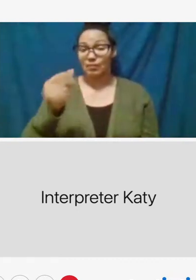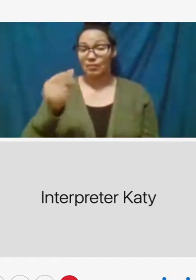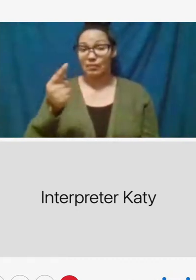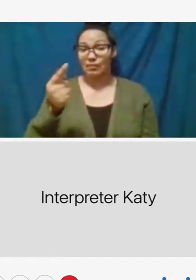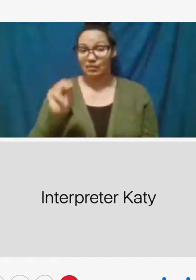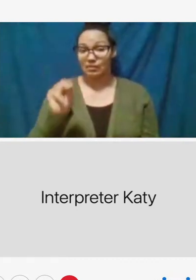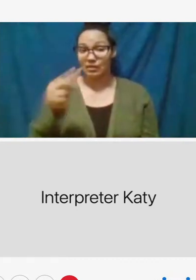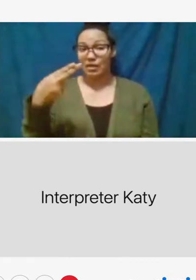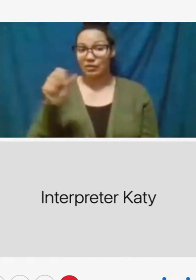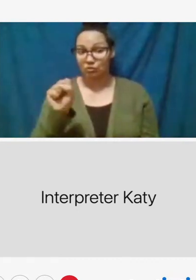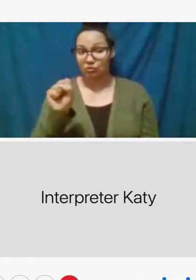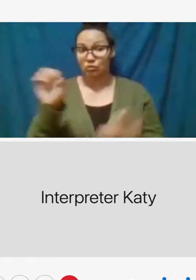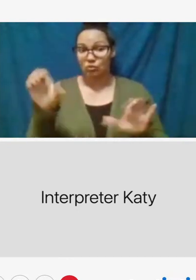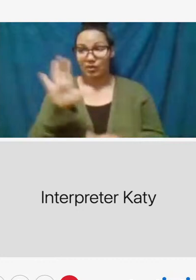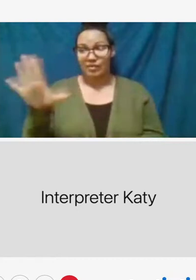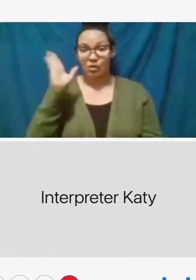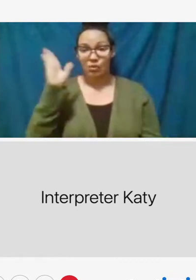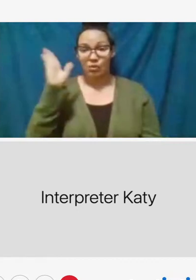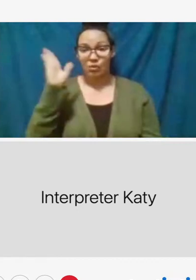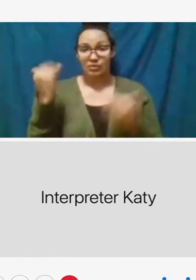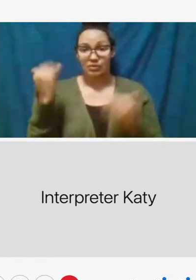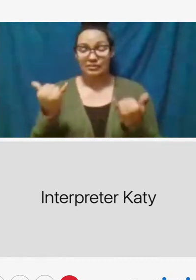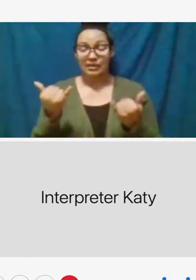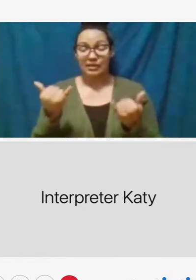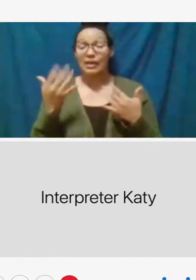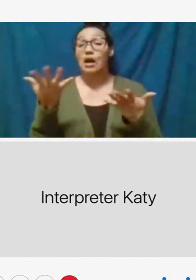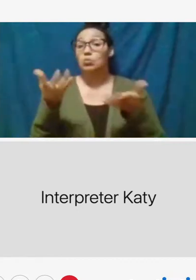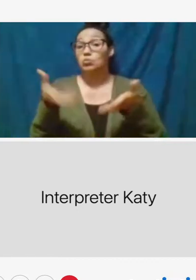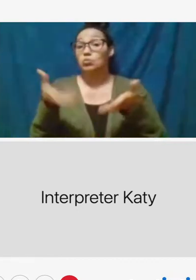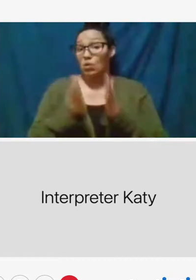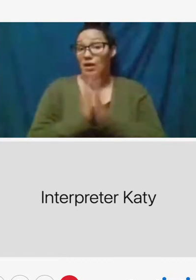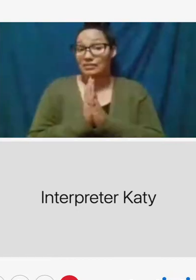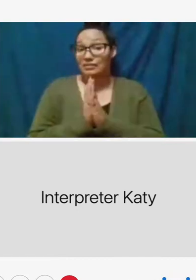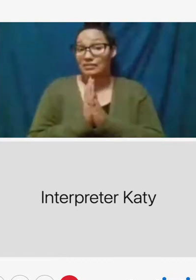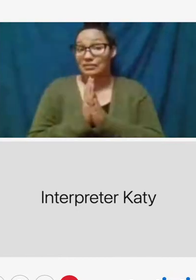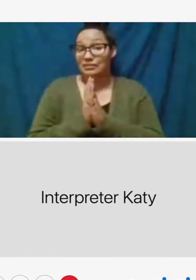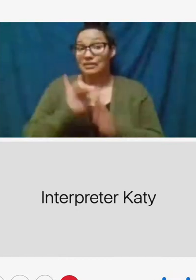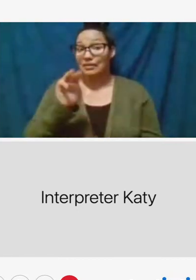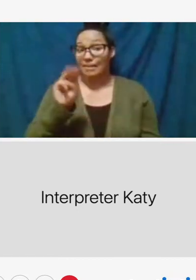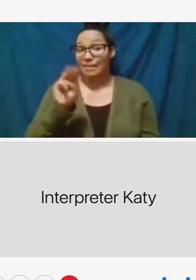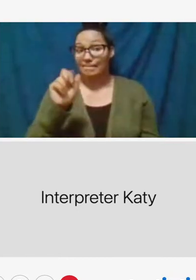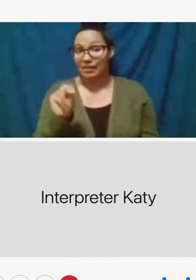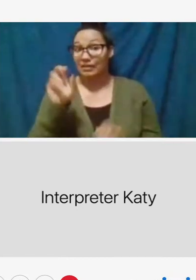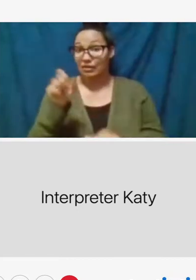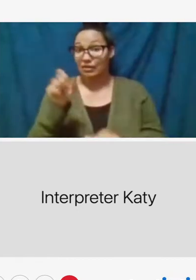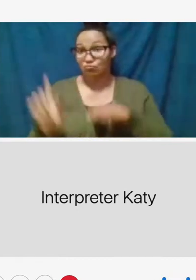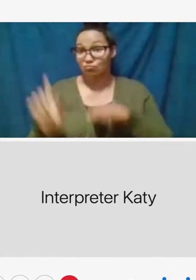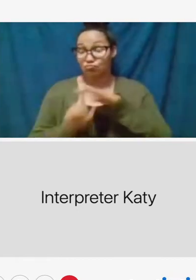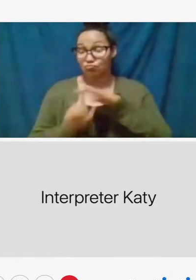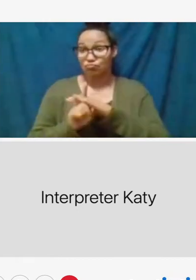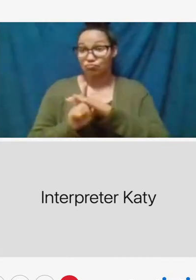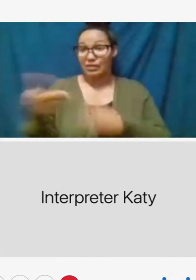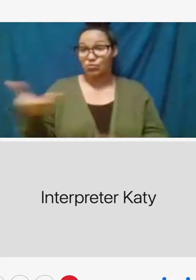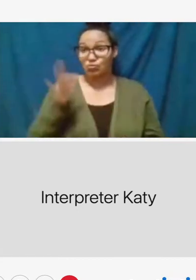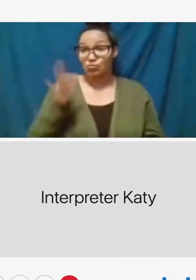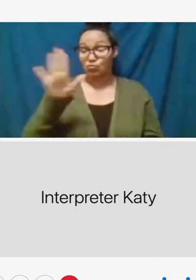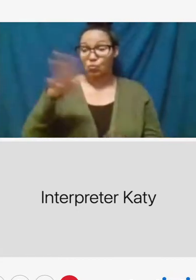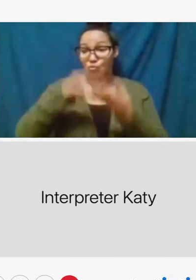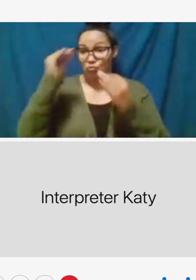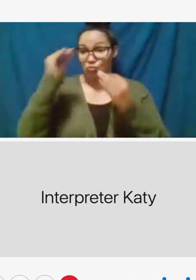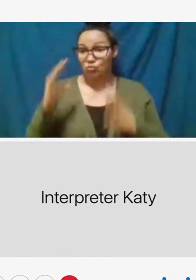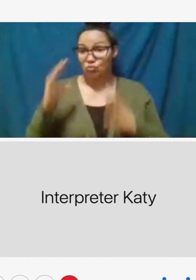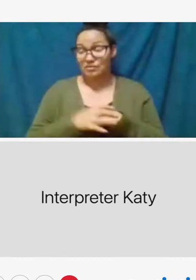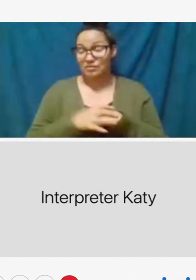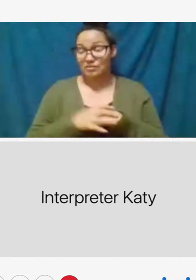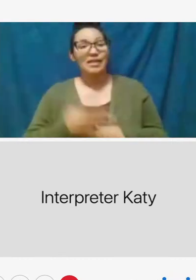present their presentation today and I would like to ask Miss Roman to come up and introduce her students thank you board president